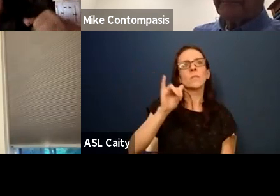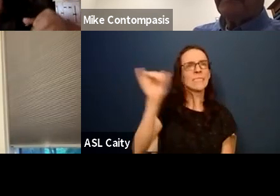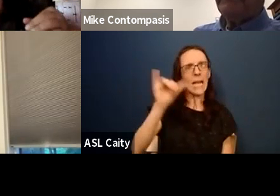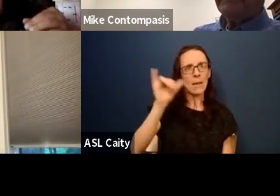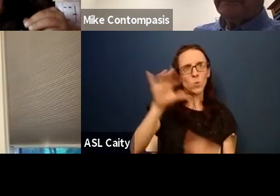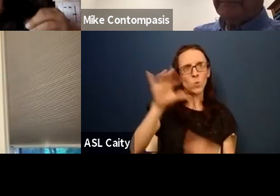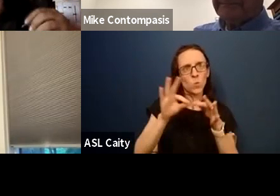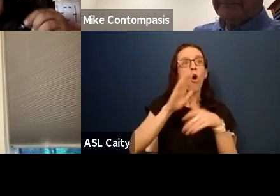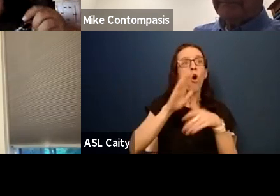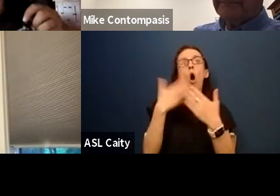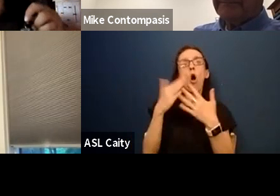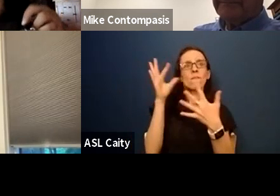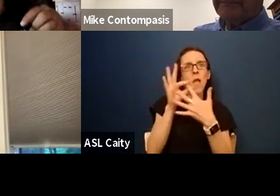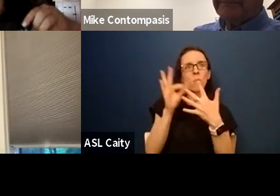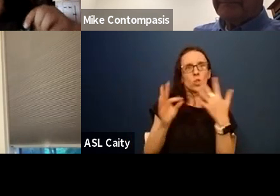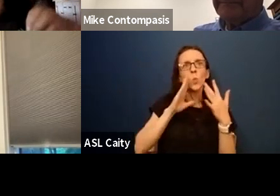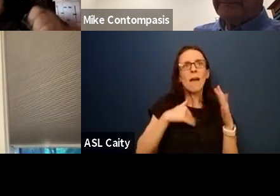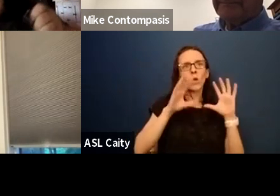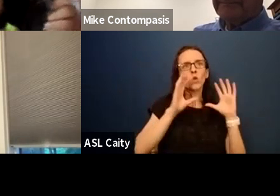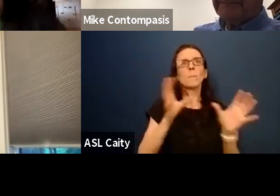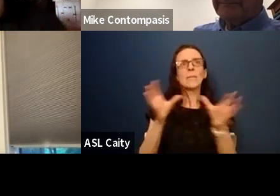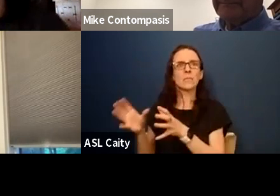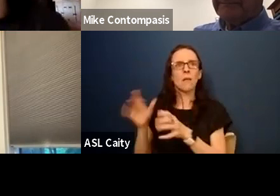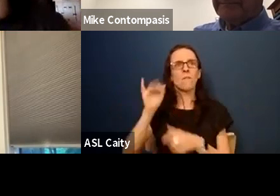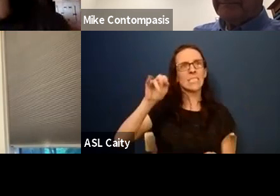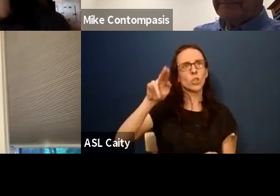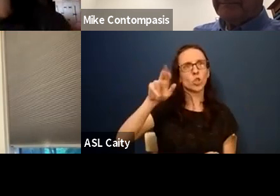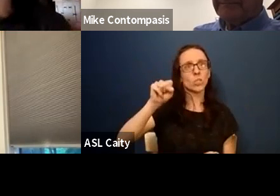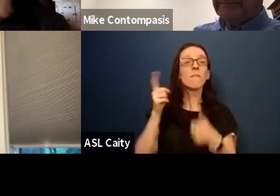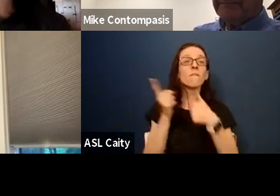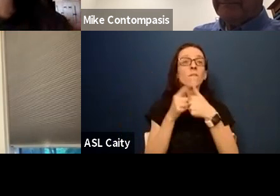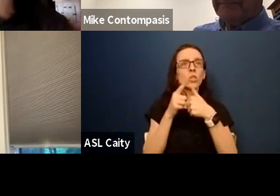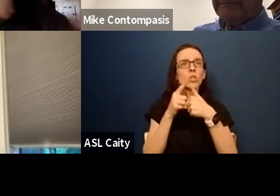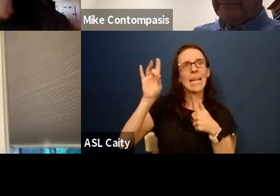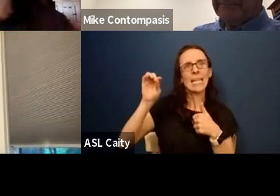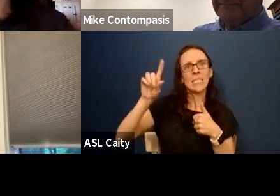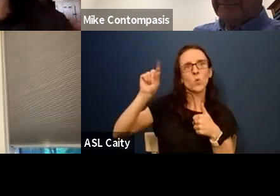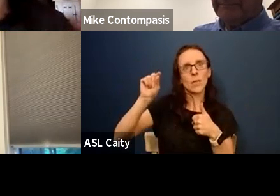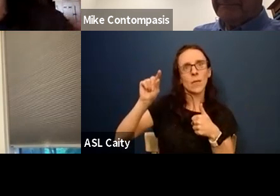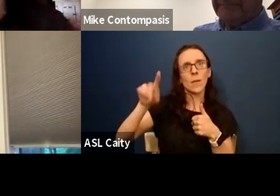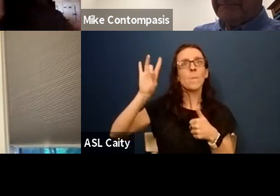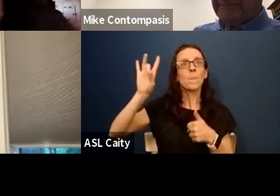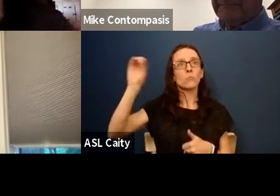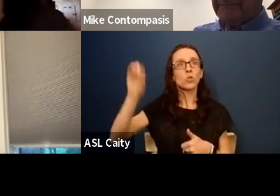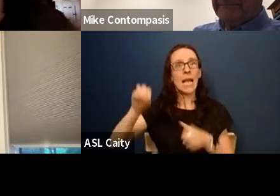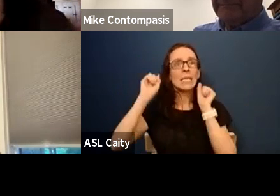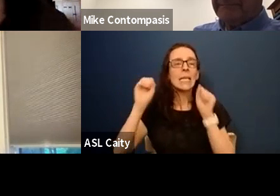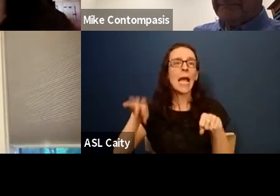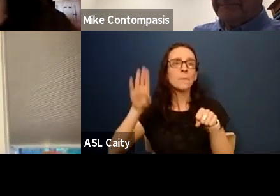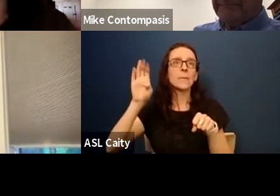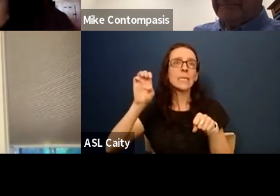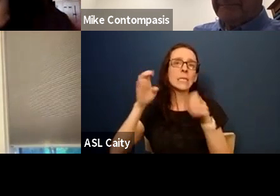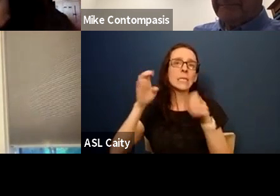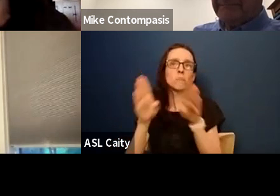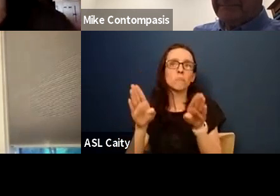all of the options would be grouped by tiers. The first option is the 80-20, where the 80% can be divided